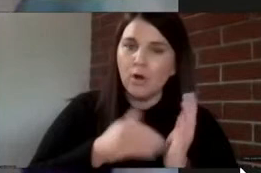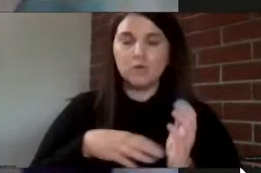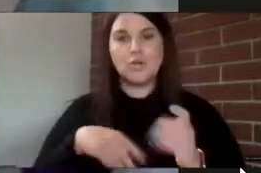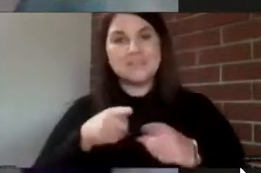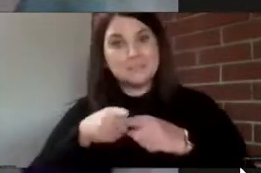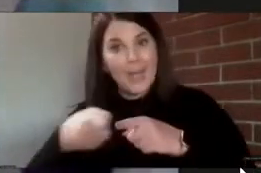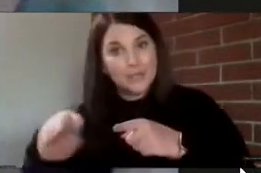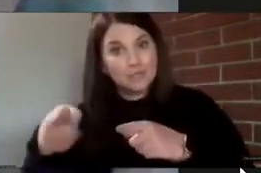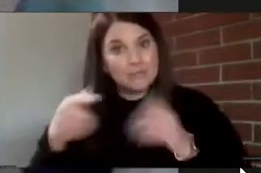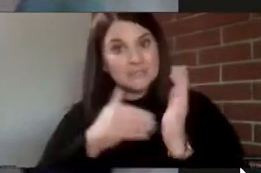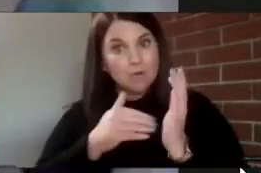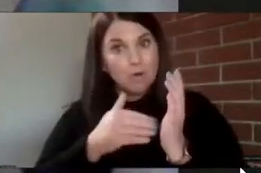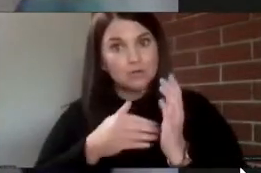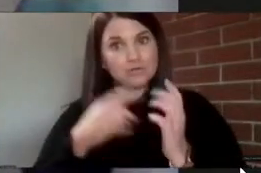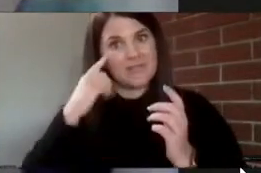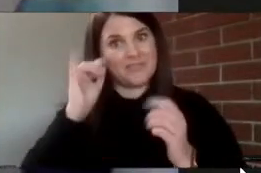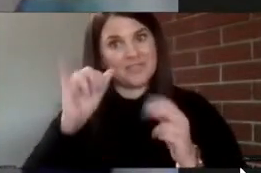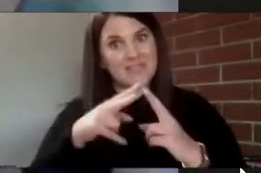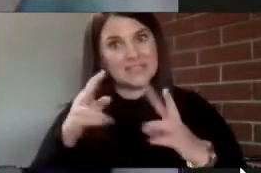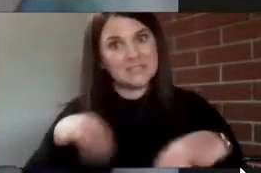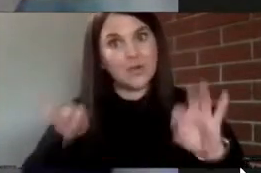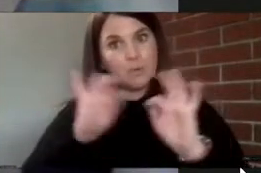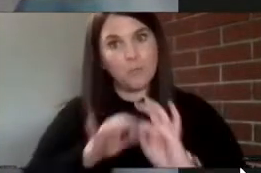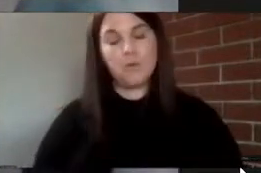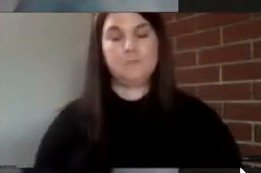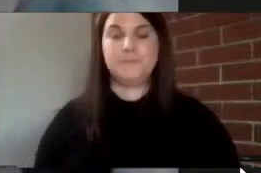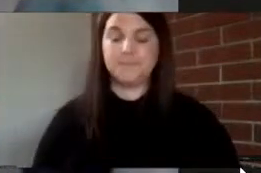specialty services. And I think that's very, very important.